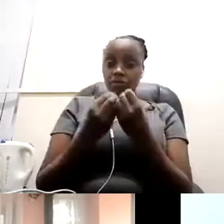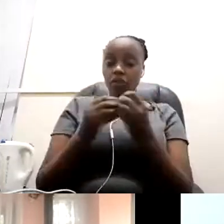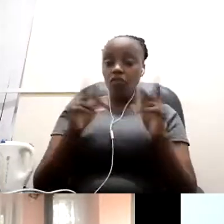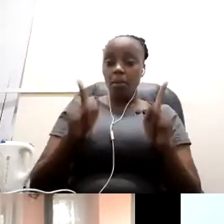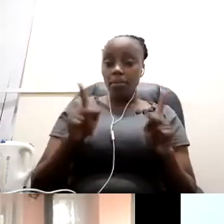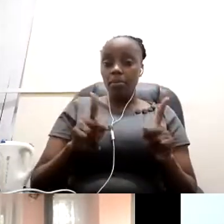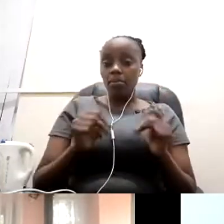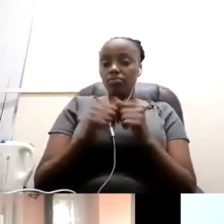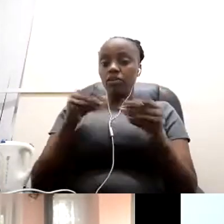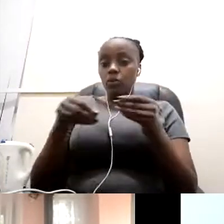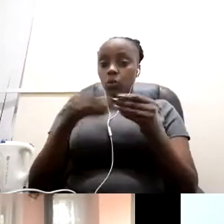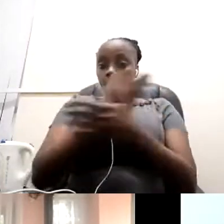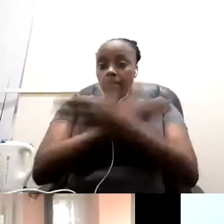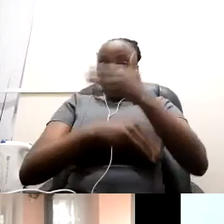front